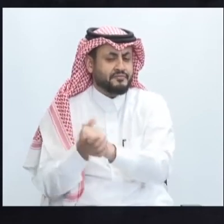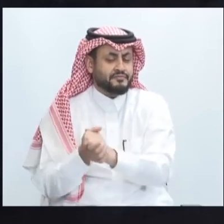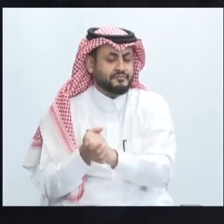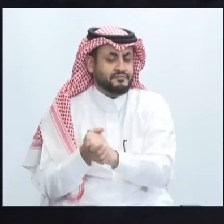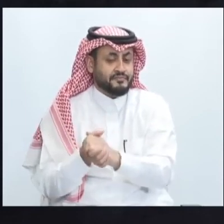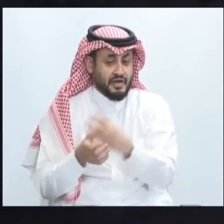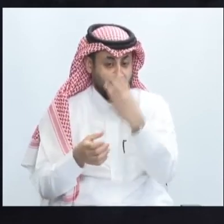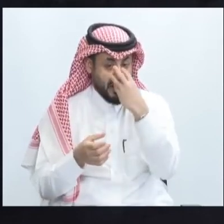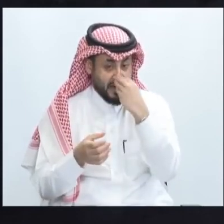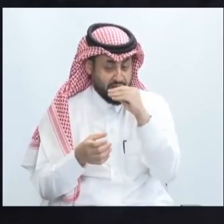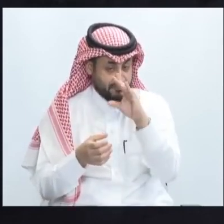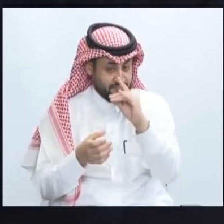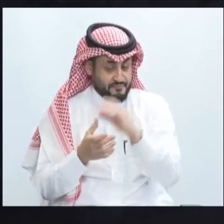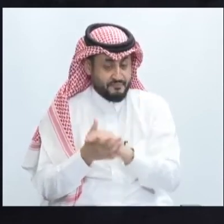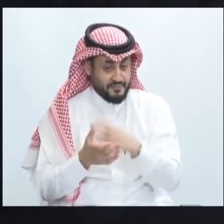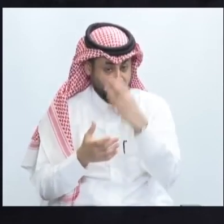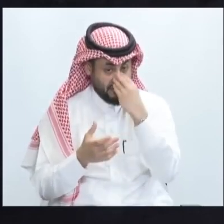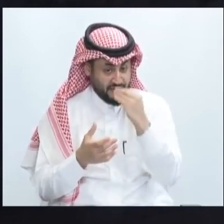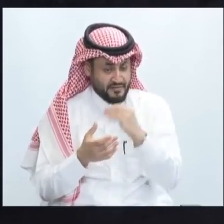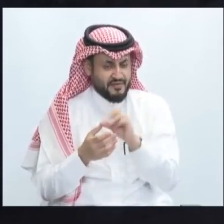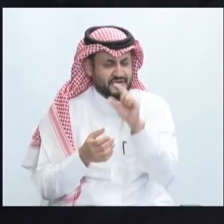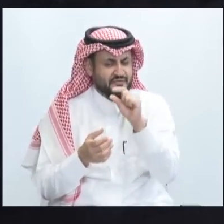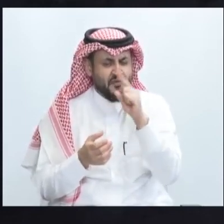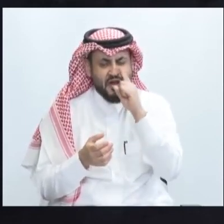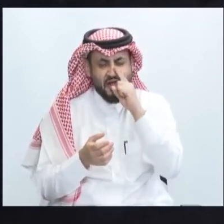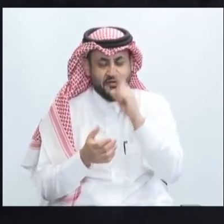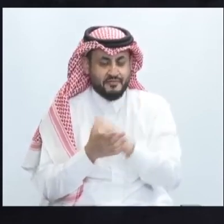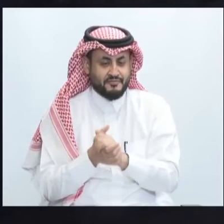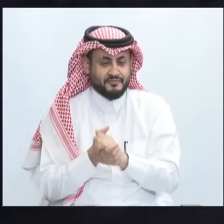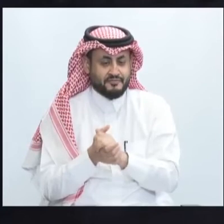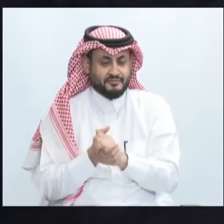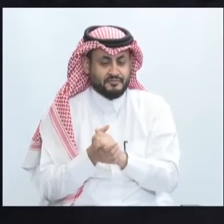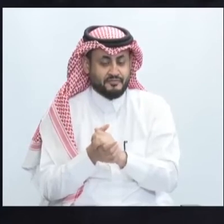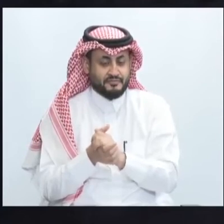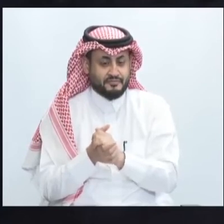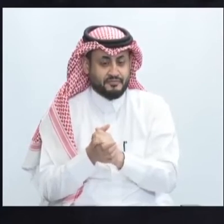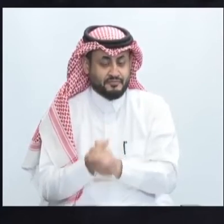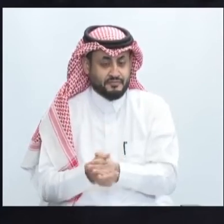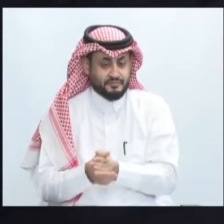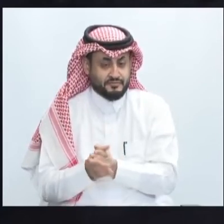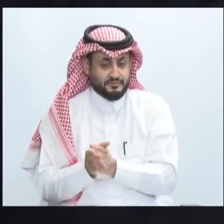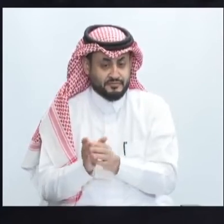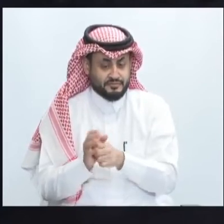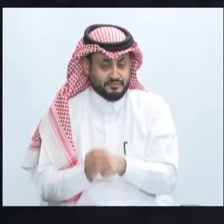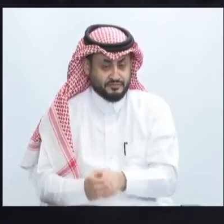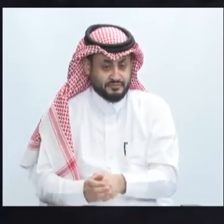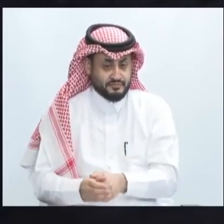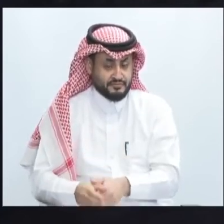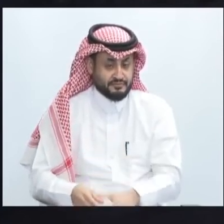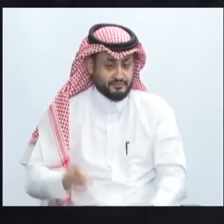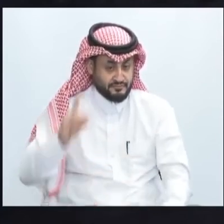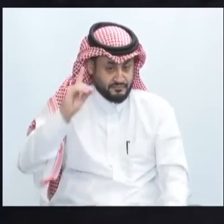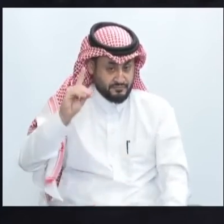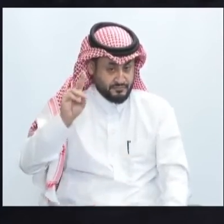Yes, small, yellow, okay, a bird. So this is a duck. Excellent, duck. That's